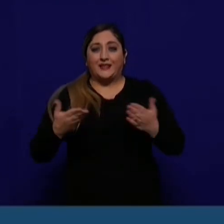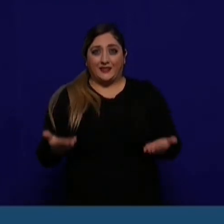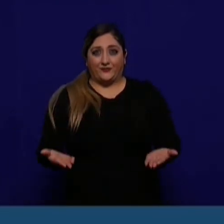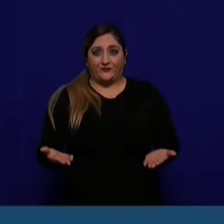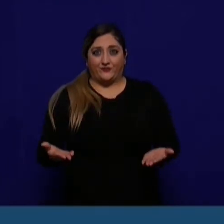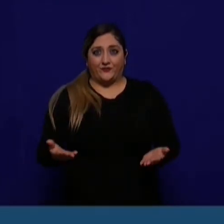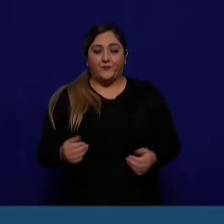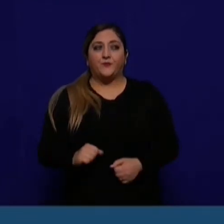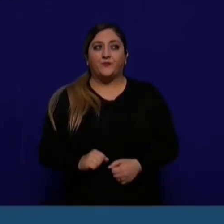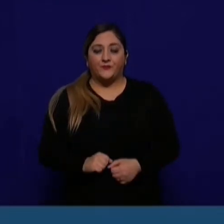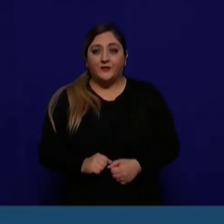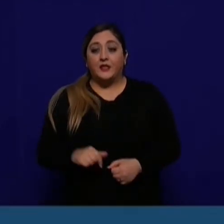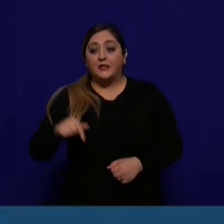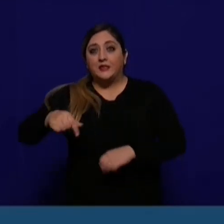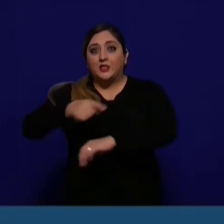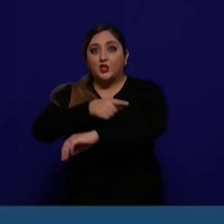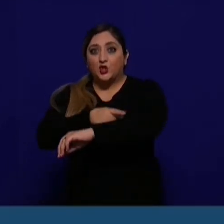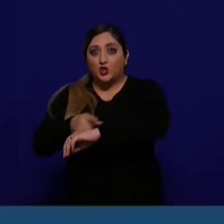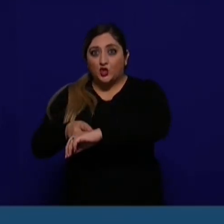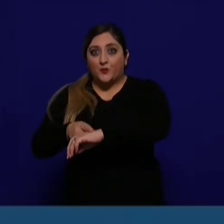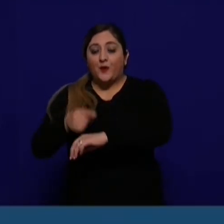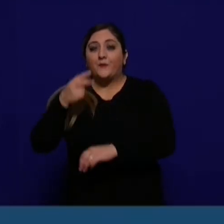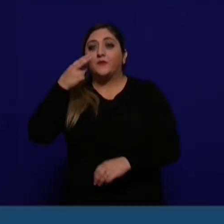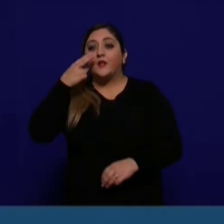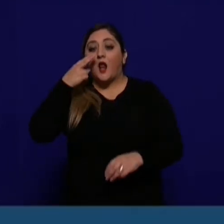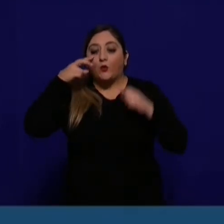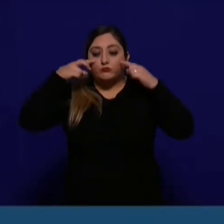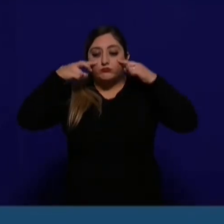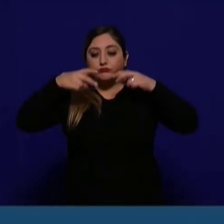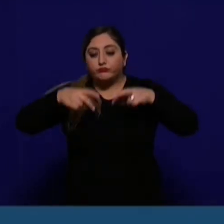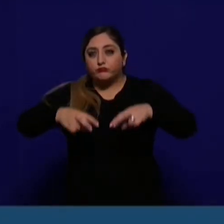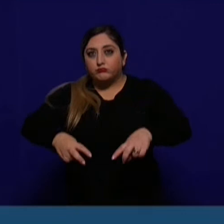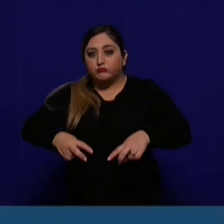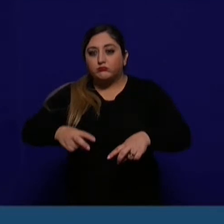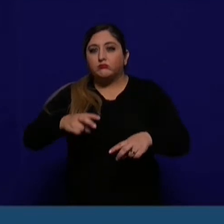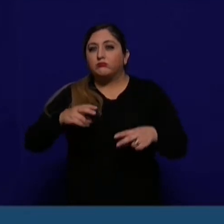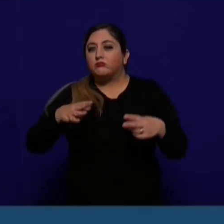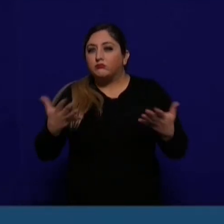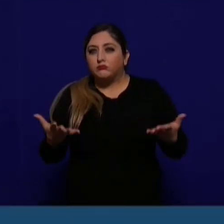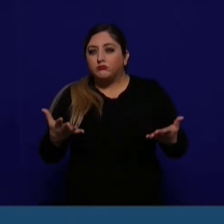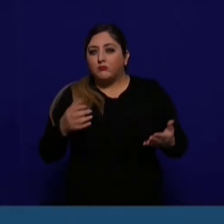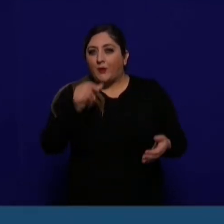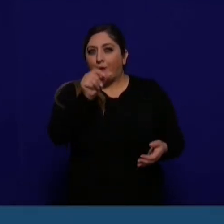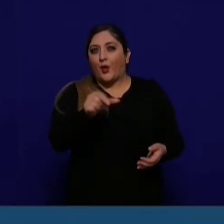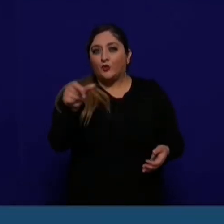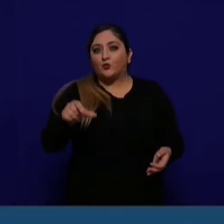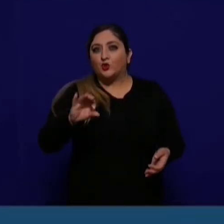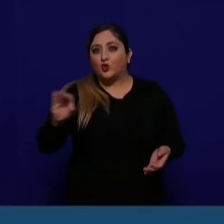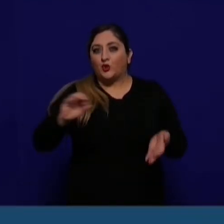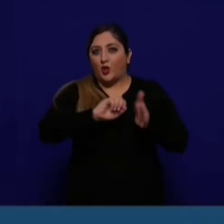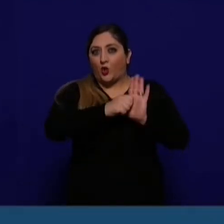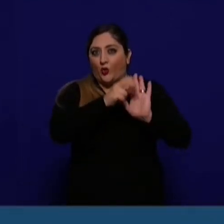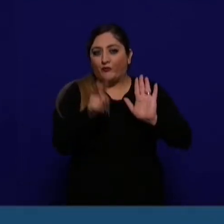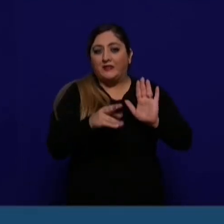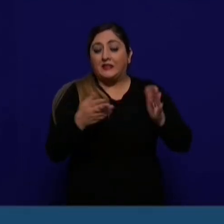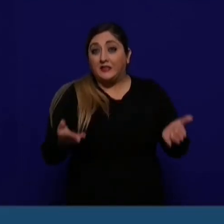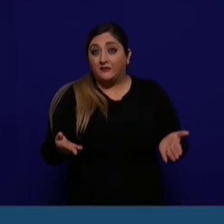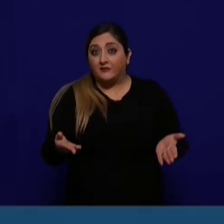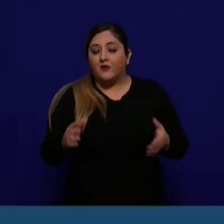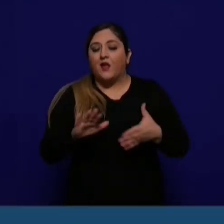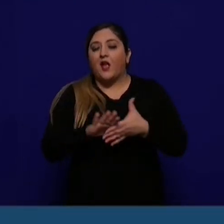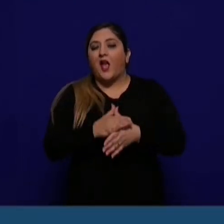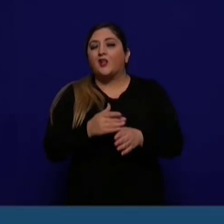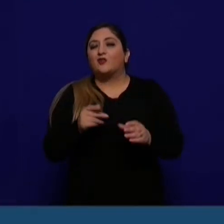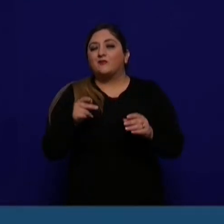ikollna dal-aħħar ġimgħa nkun qegħdin investigaw il-każijiet aħna u qatt qed ikollna maġġor parti tal-clusters li jkunu